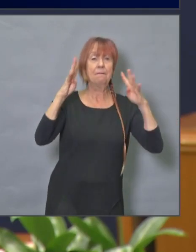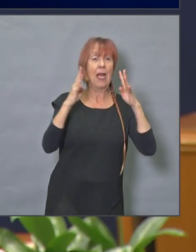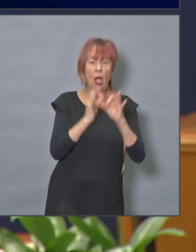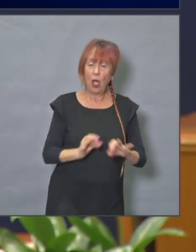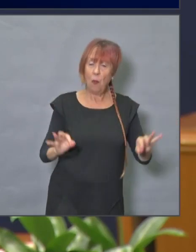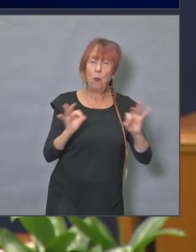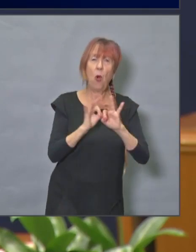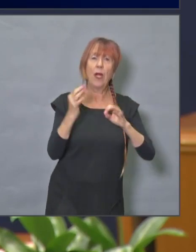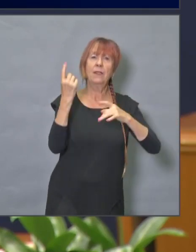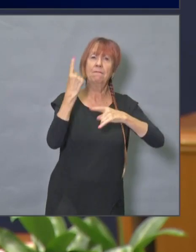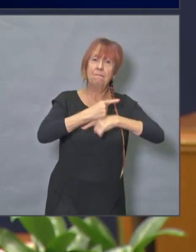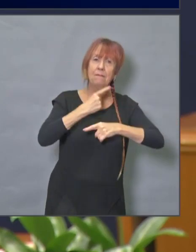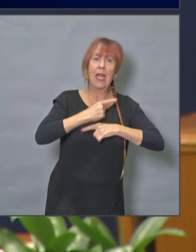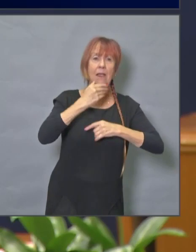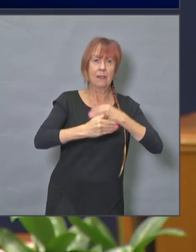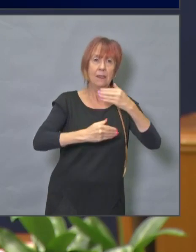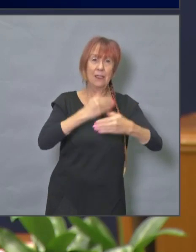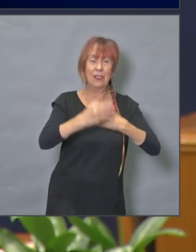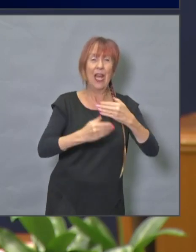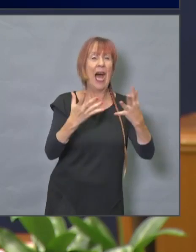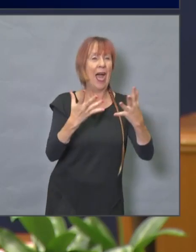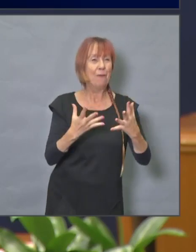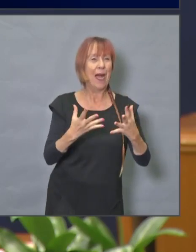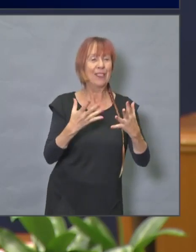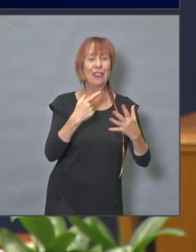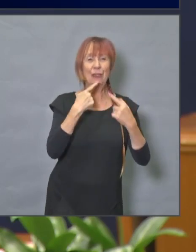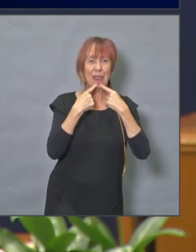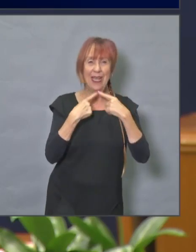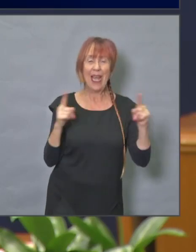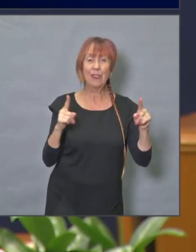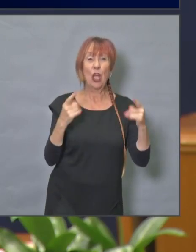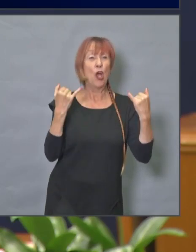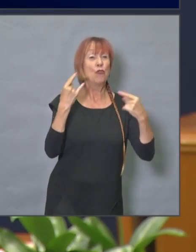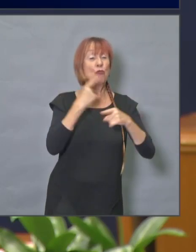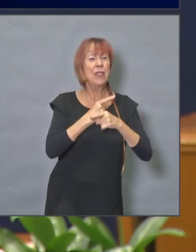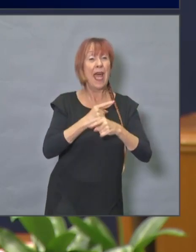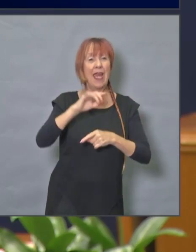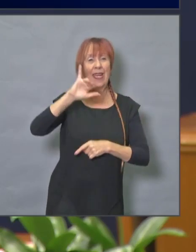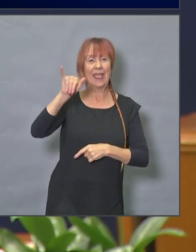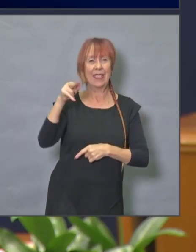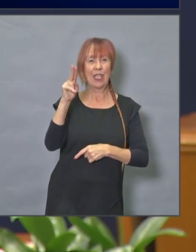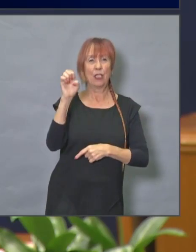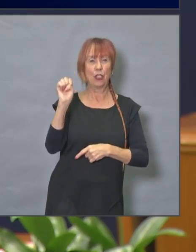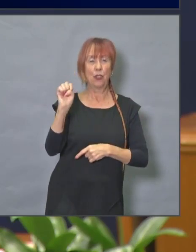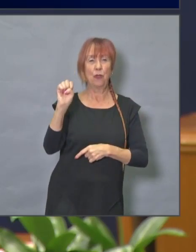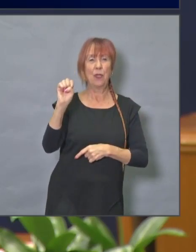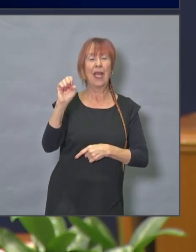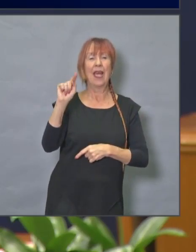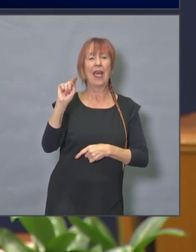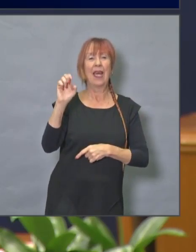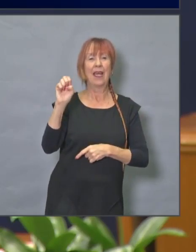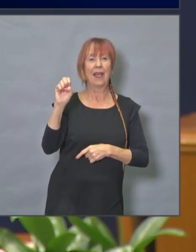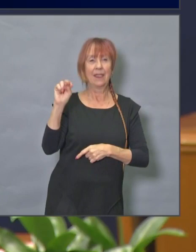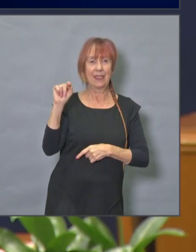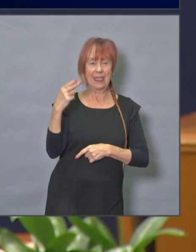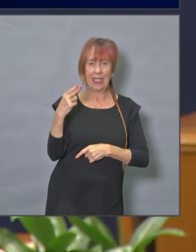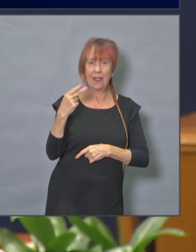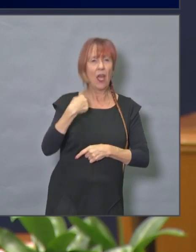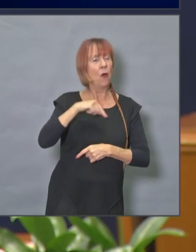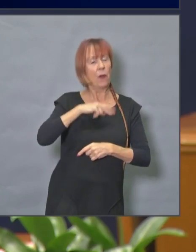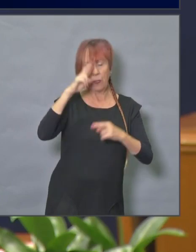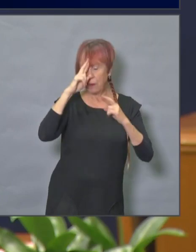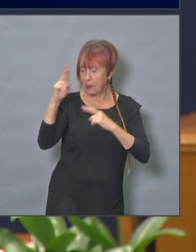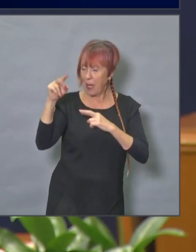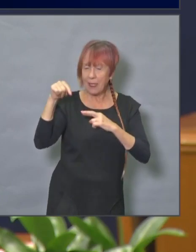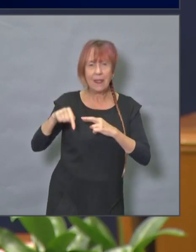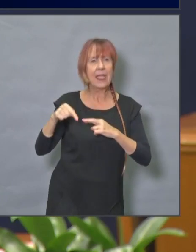to acknowledge that today is Juneteenth. We continue to honor this meaningful day in our nation's history and look to our future as a